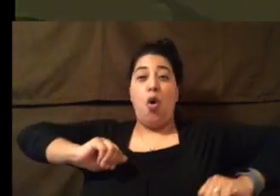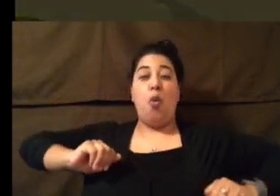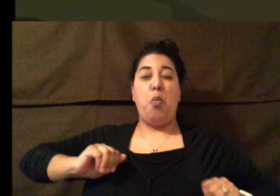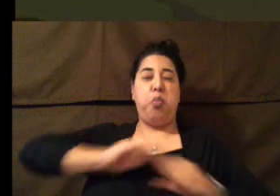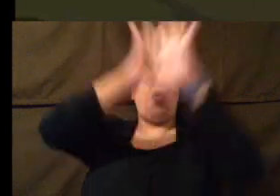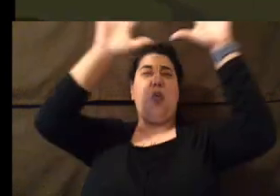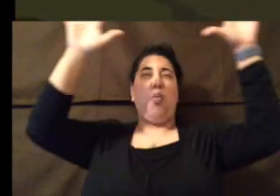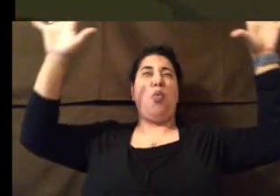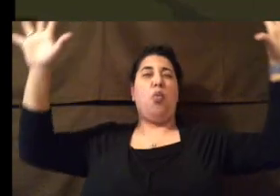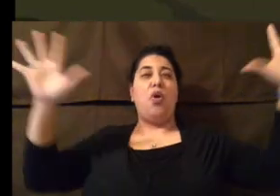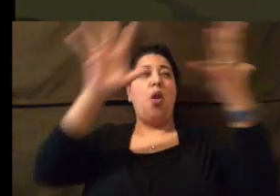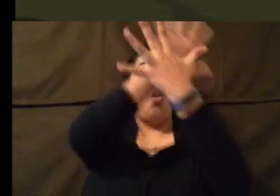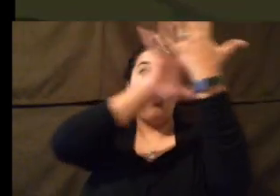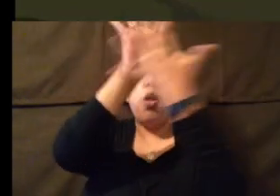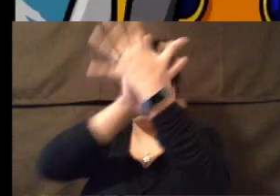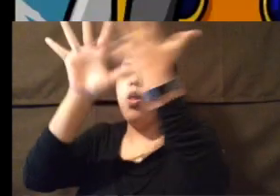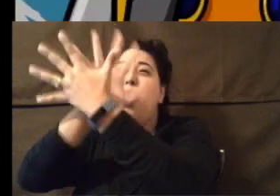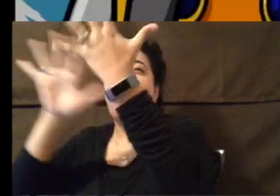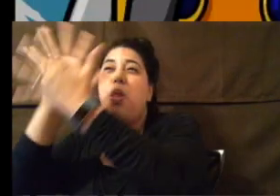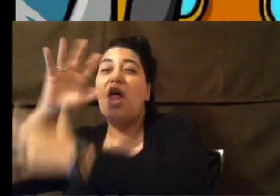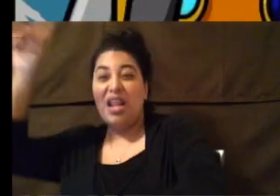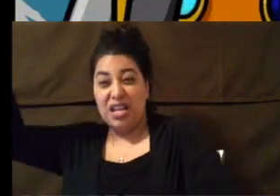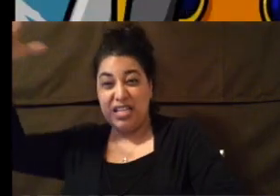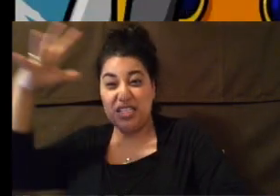for months.